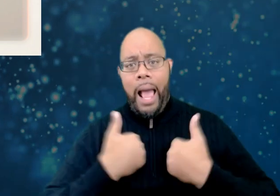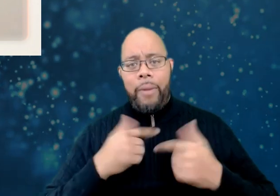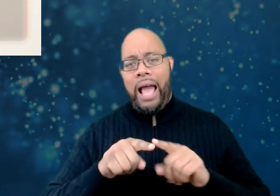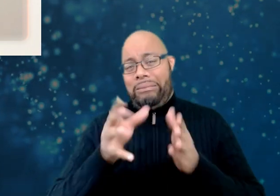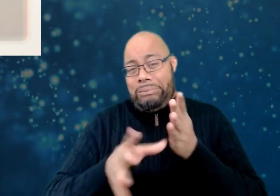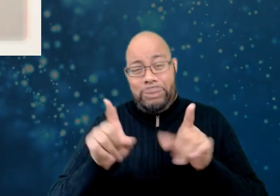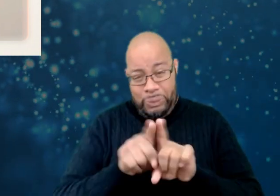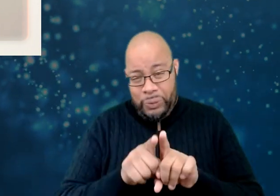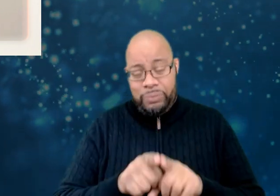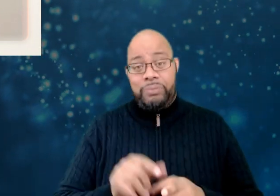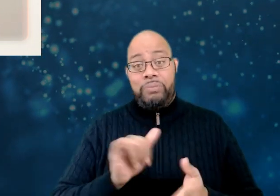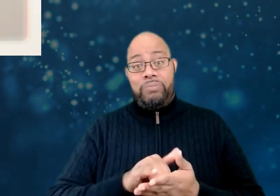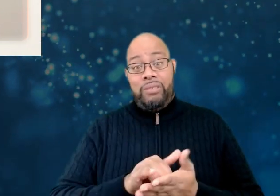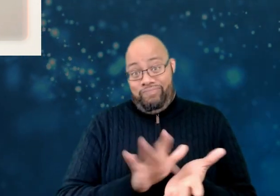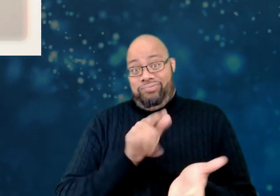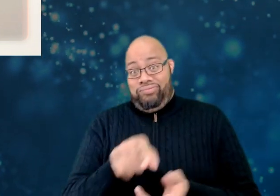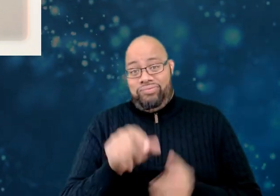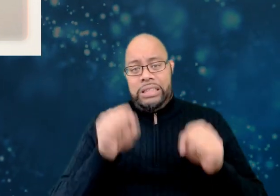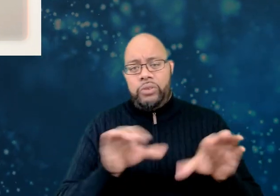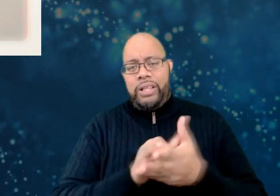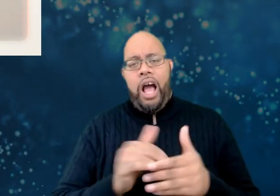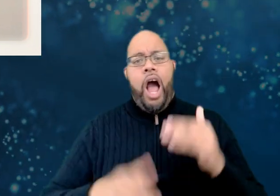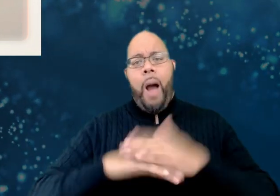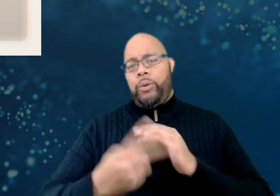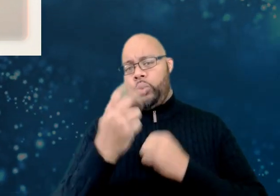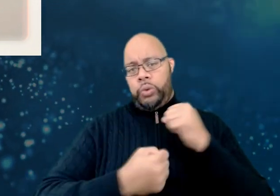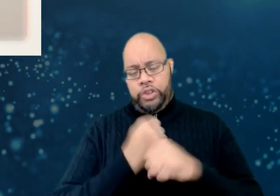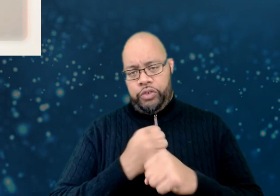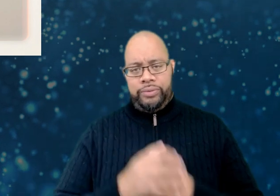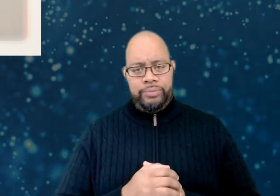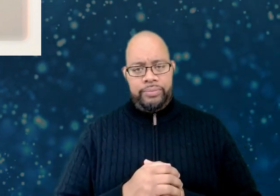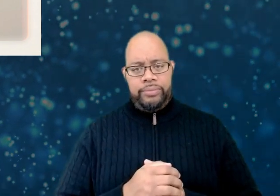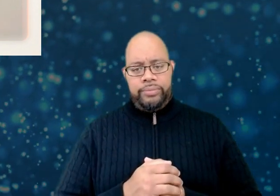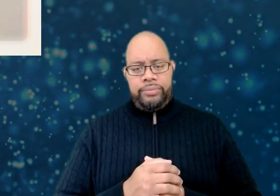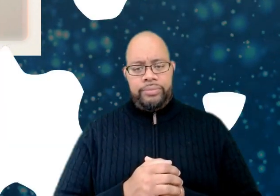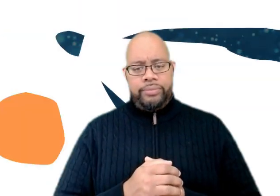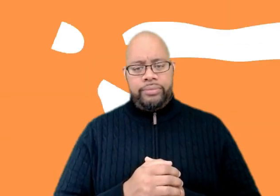and even feces. Enrichment opportunists may do this for up to 2 years.